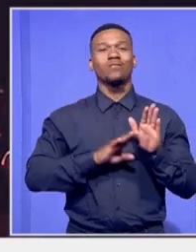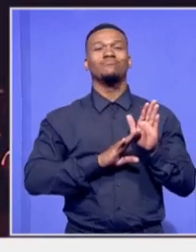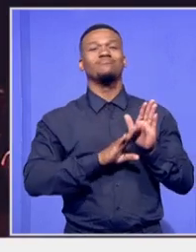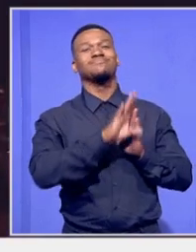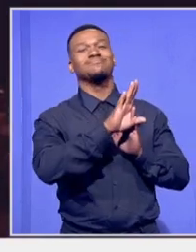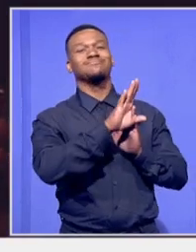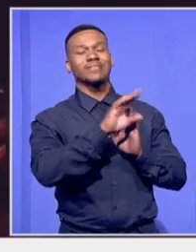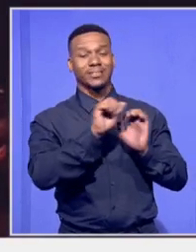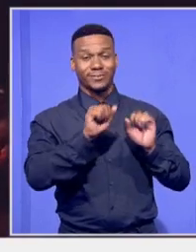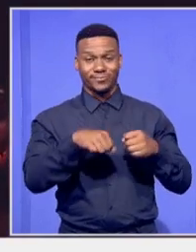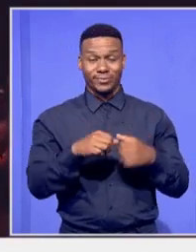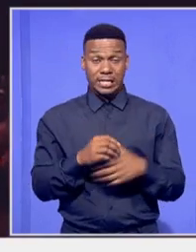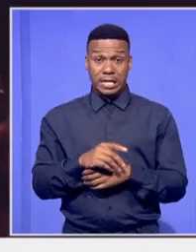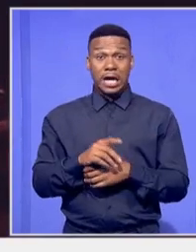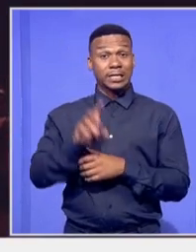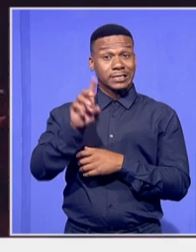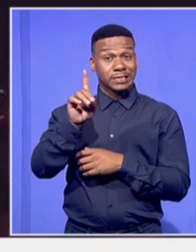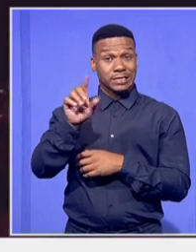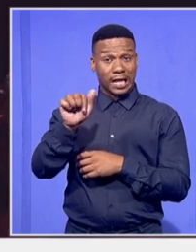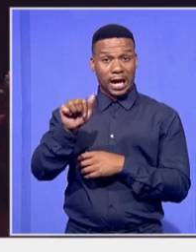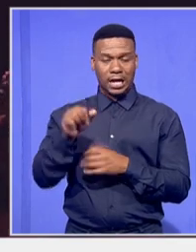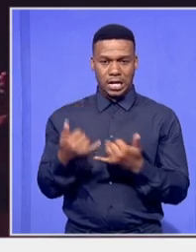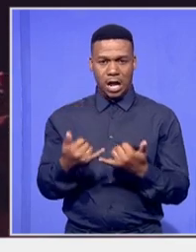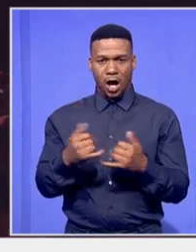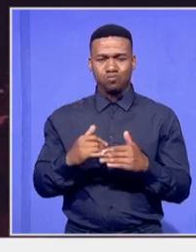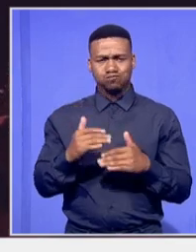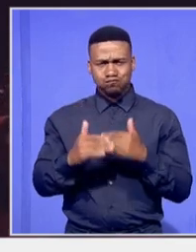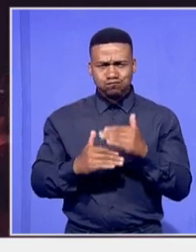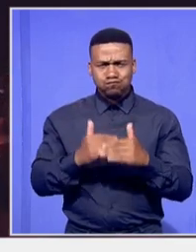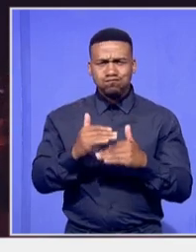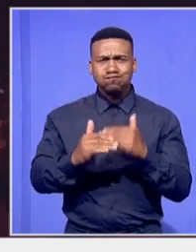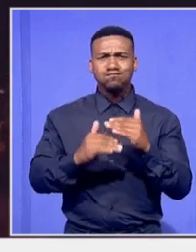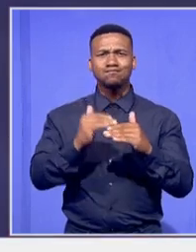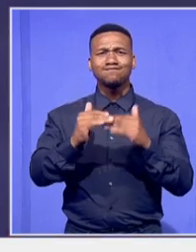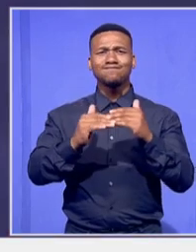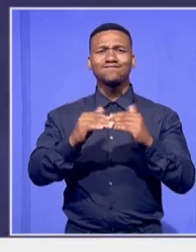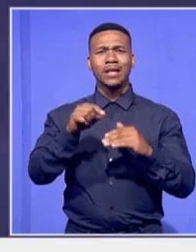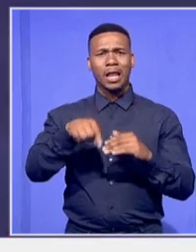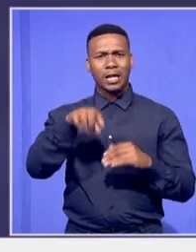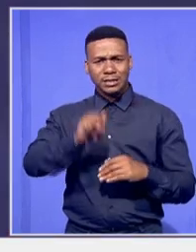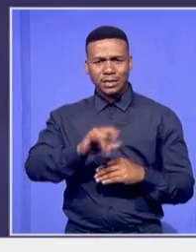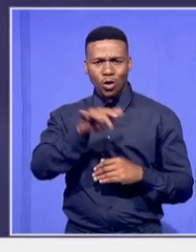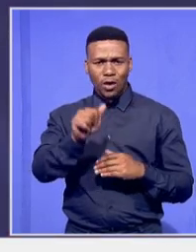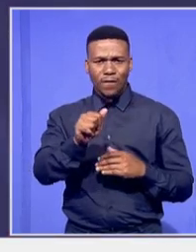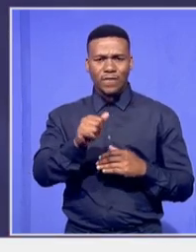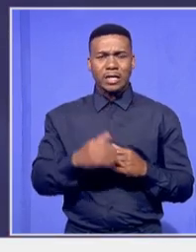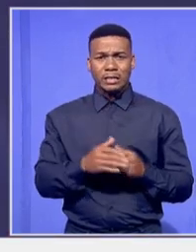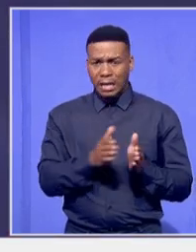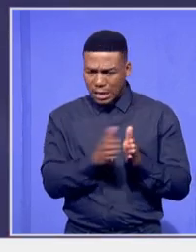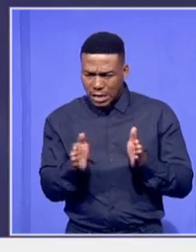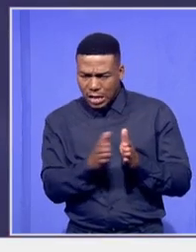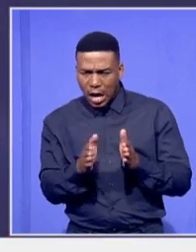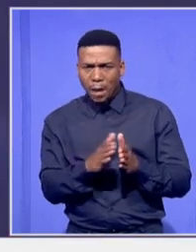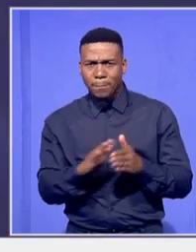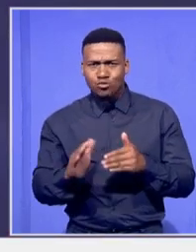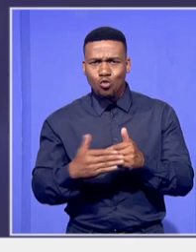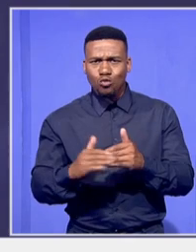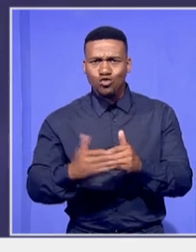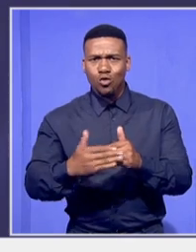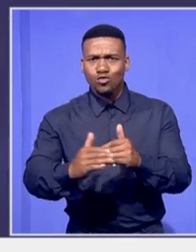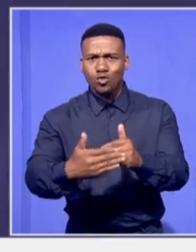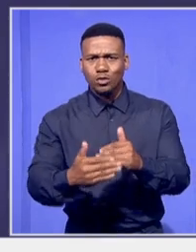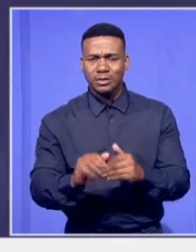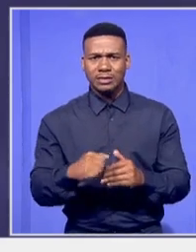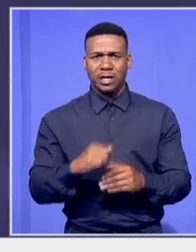is making inroads and progress across South Africa, closing the gap year after year,